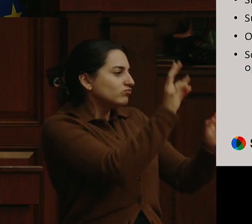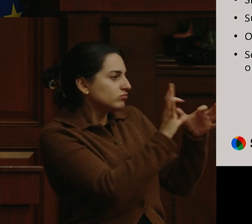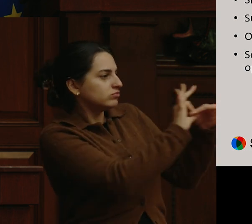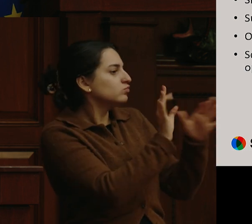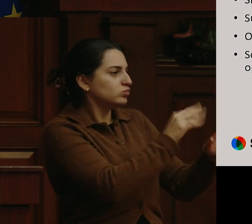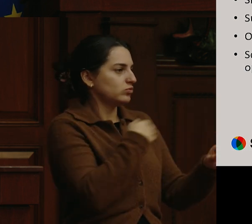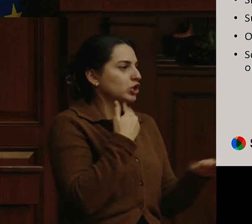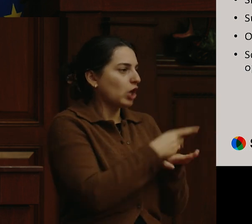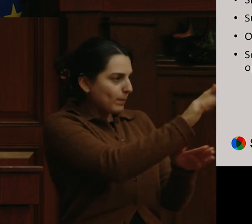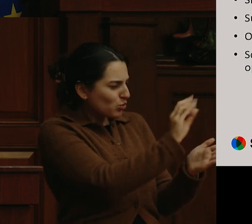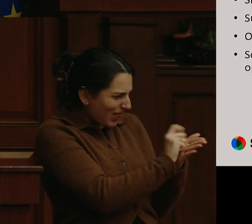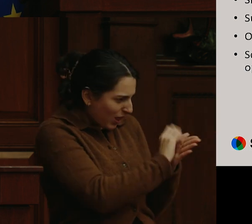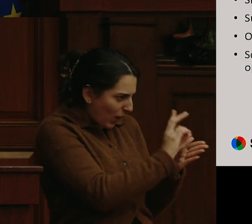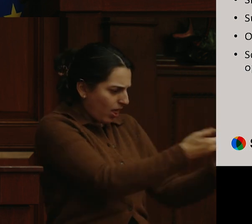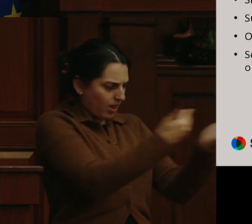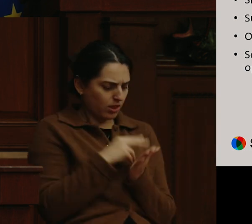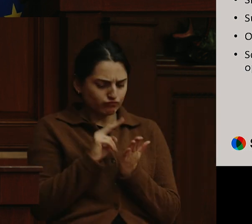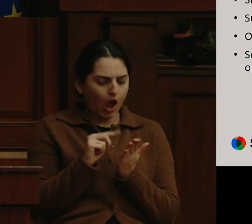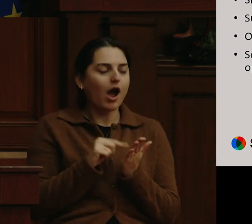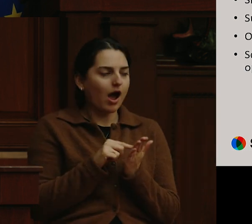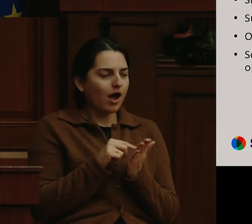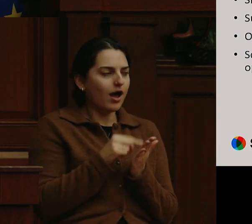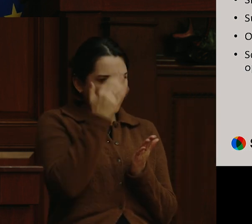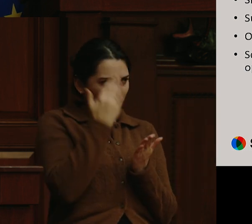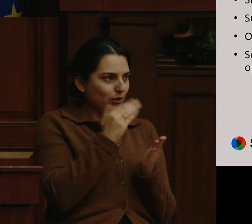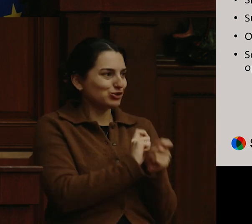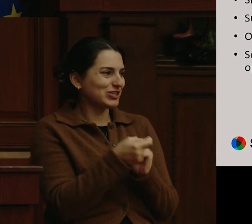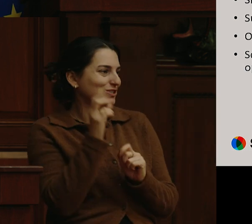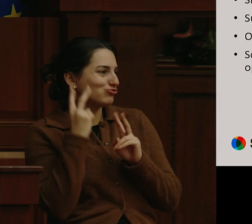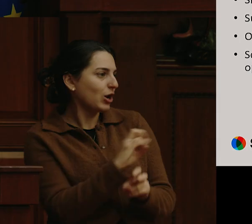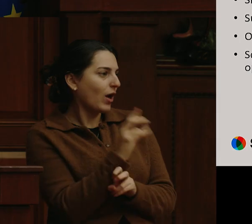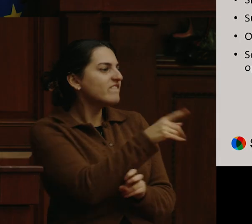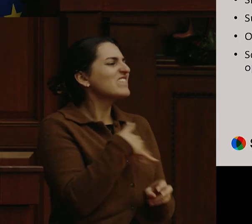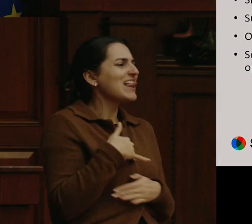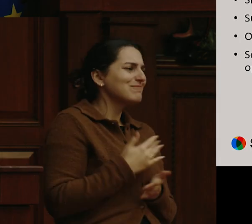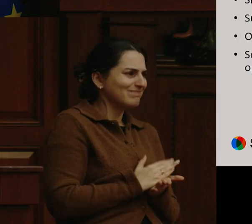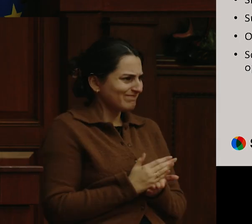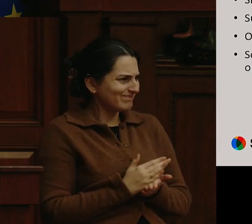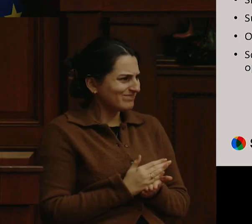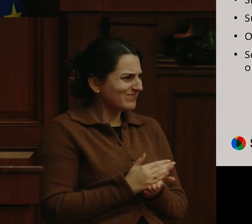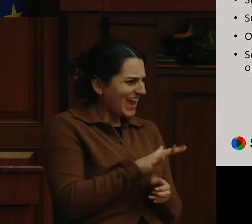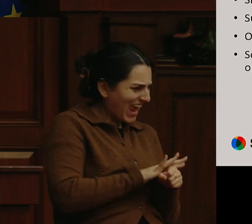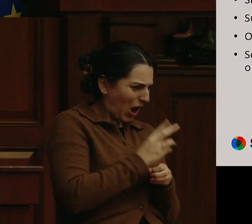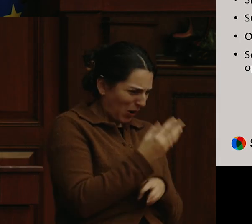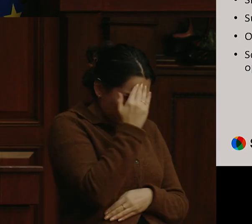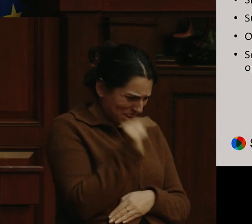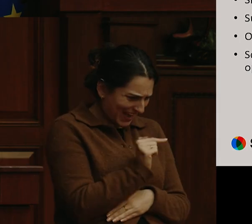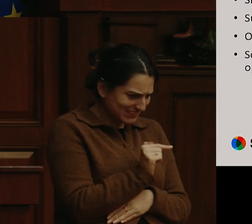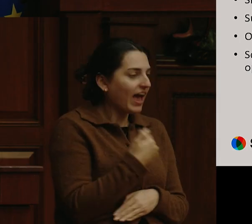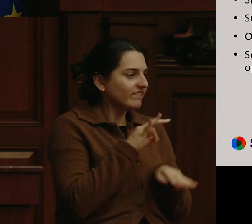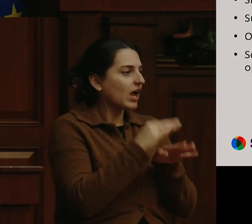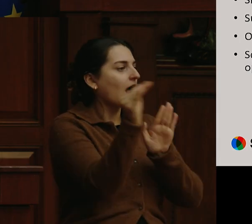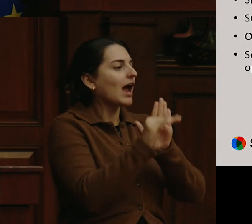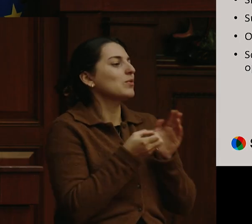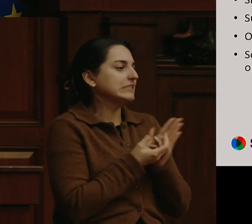to translate what you put in into research questions. If you have anything that you're uncertain about, and we have some guidelines